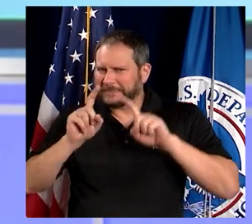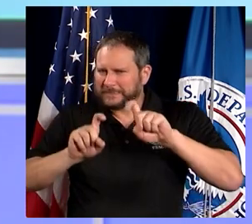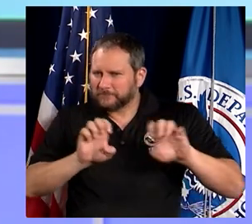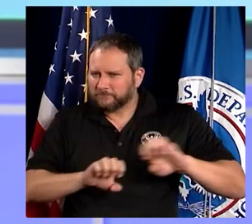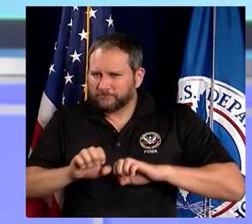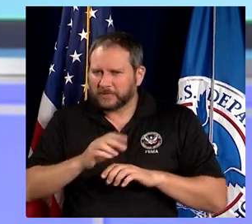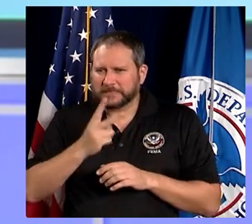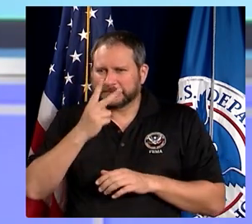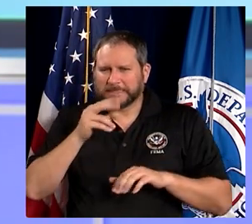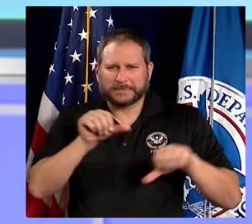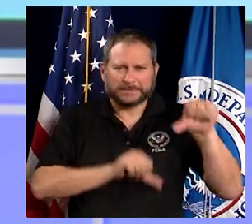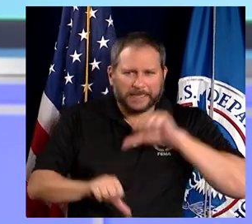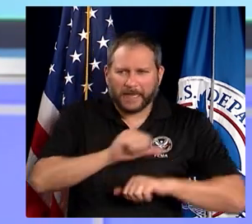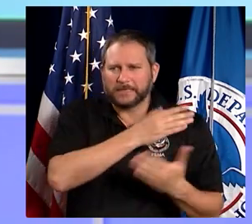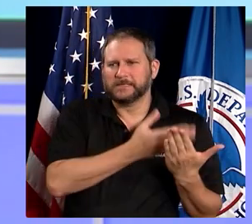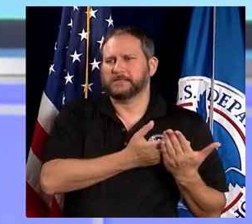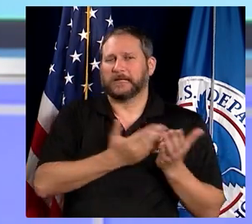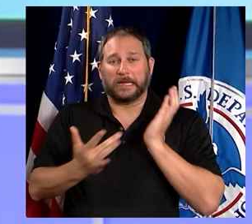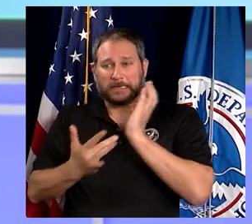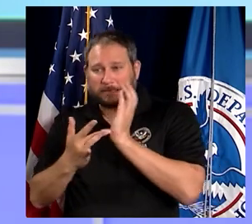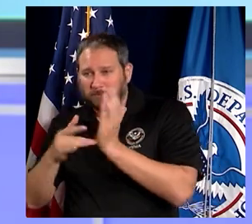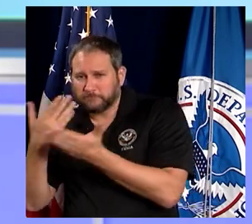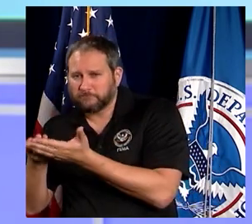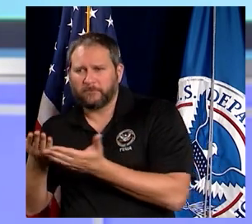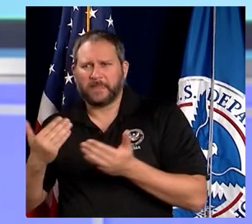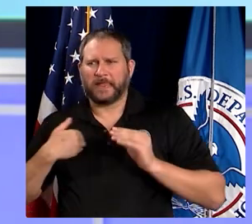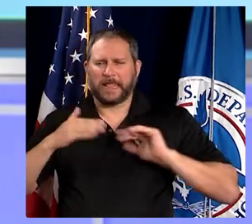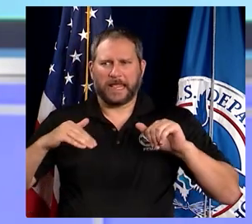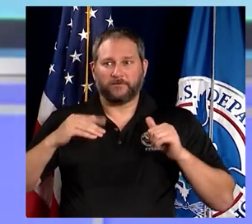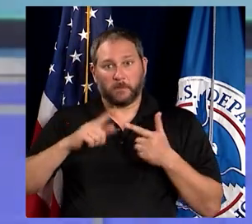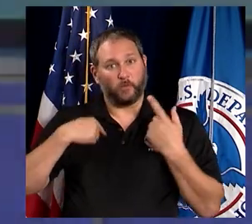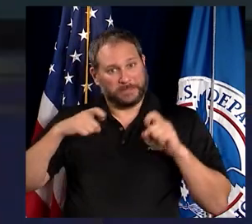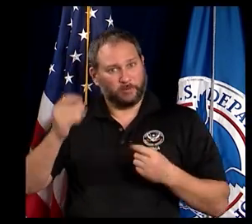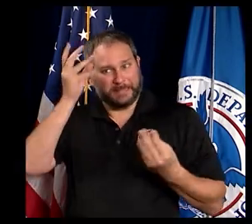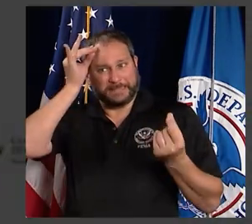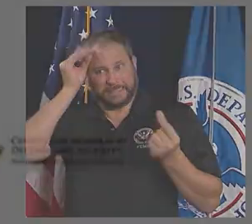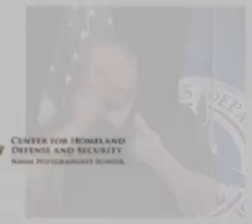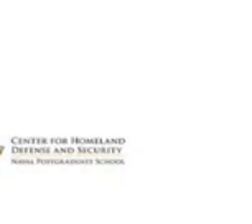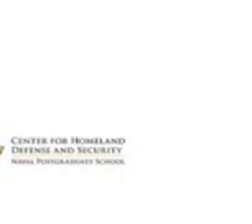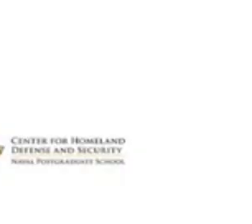or technical folks really thinking through those multi-month outages.